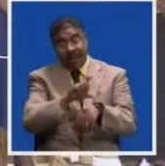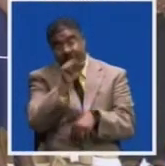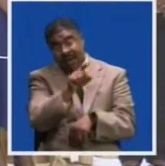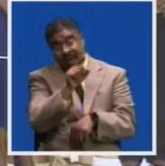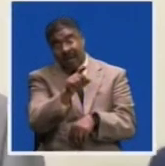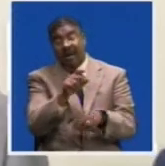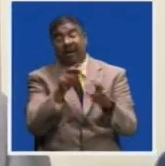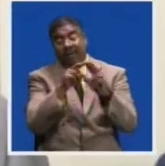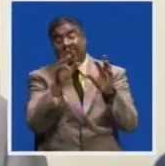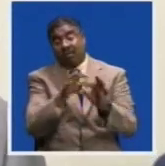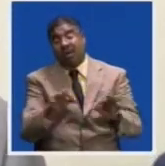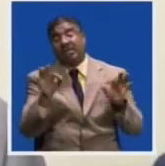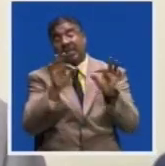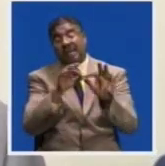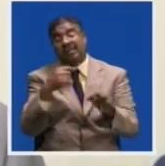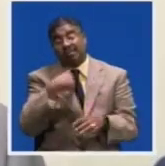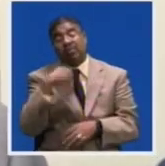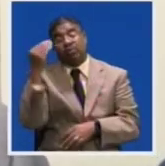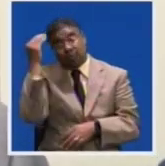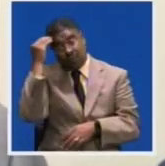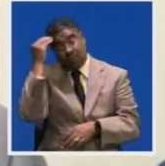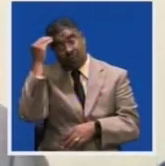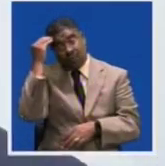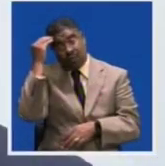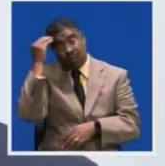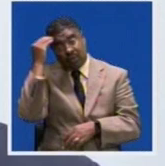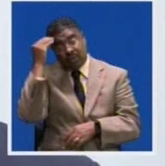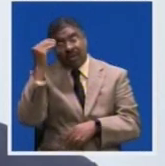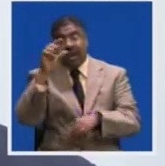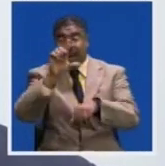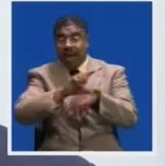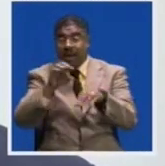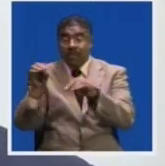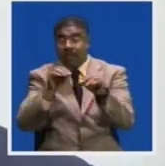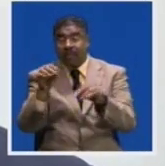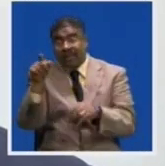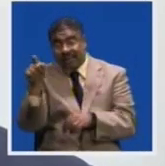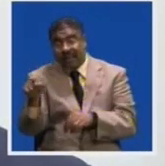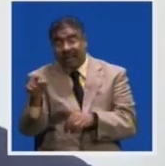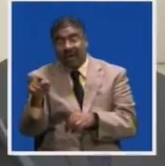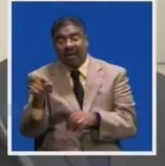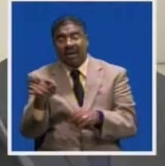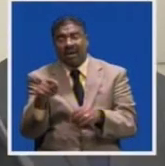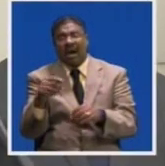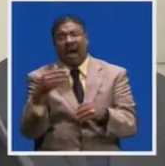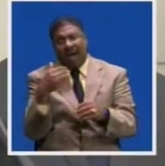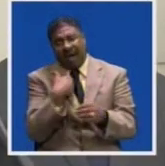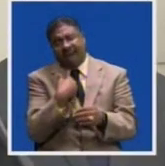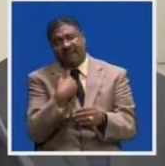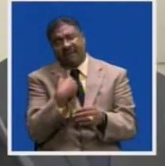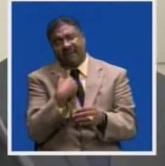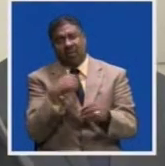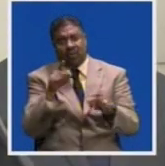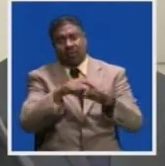I know that you interface with the labour movement. You also want to interface with the